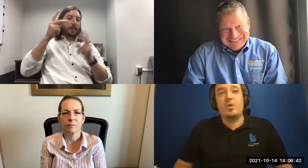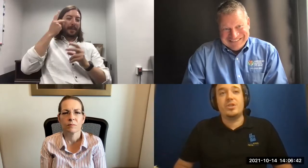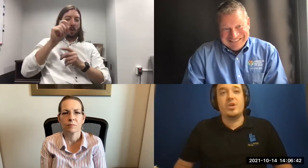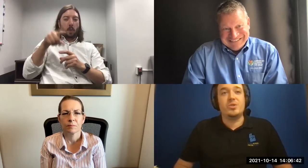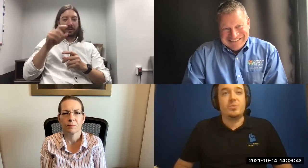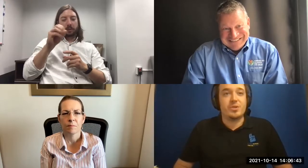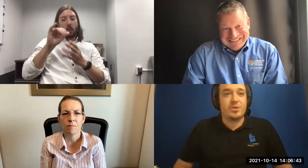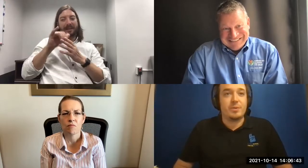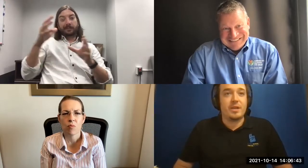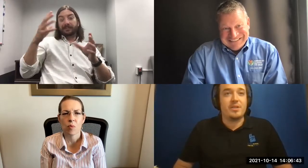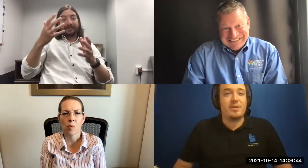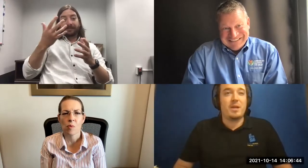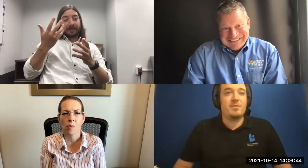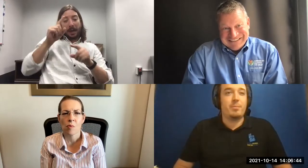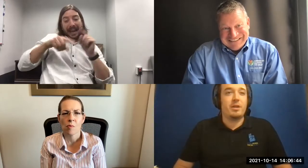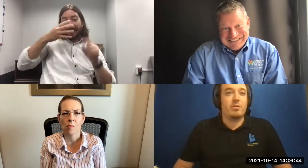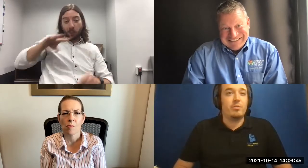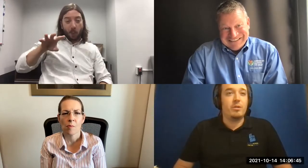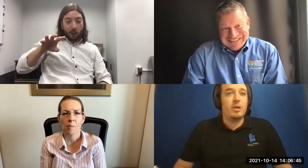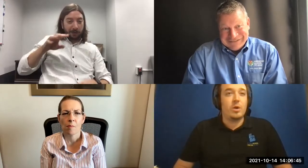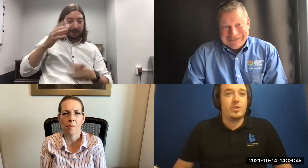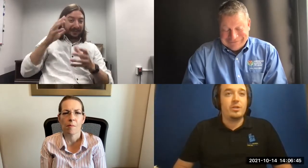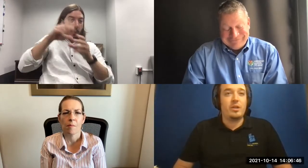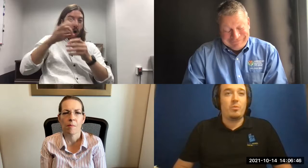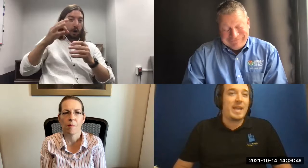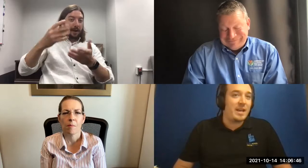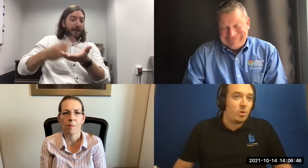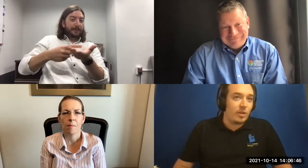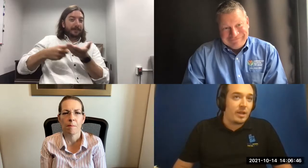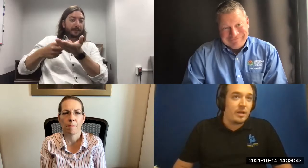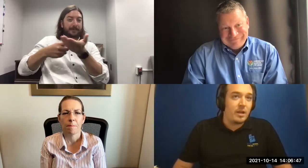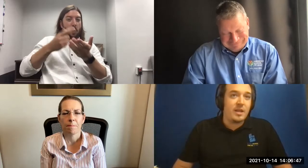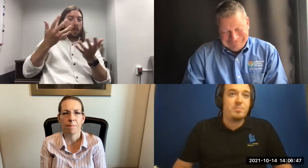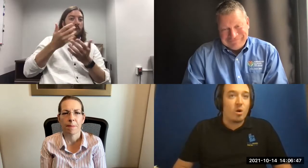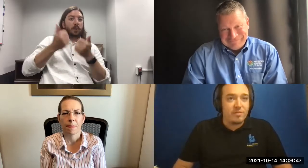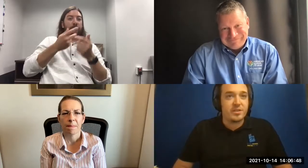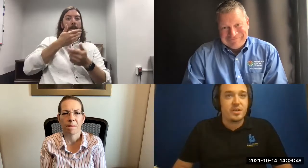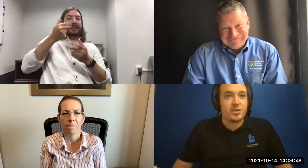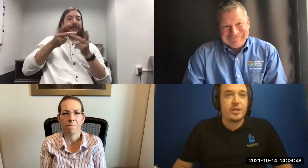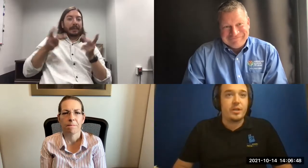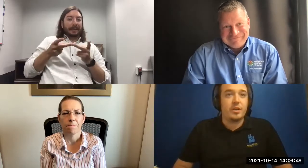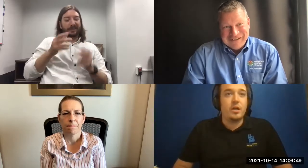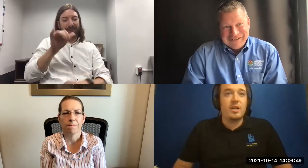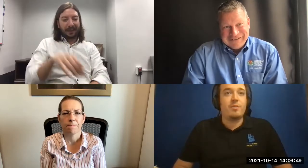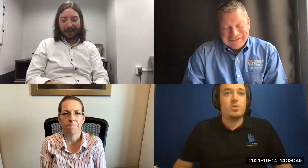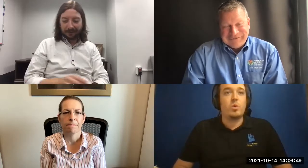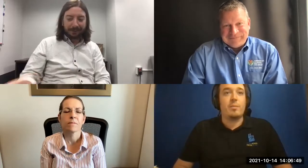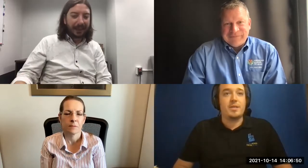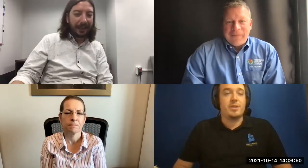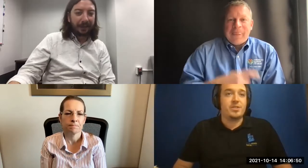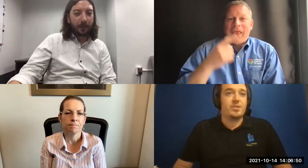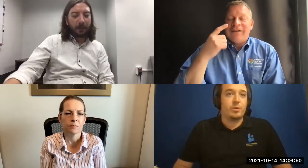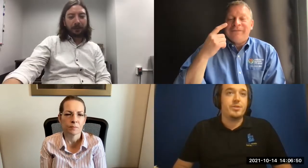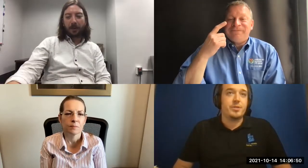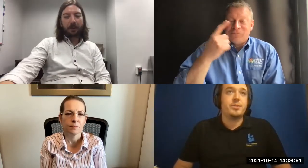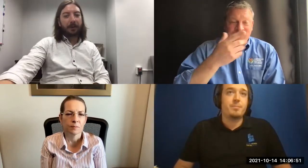you know, who's the chosen one, so to speak. And it becomes a very political question, and we can't ignore that. It's part of the discussion here as far as where the